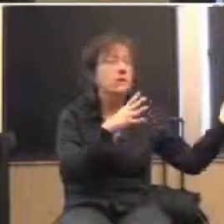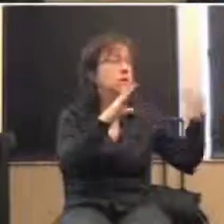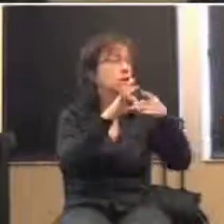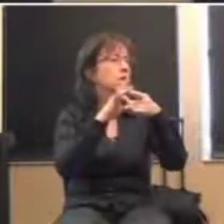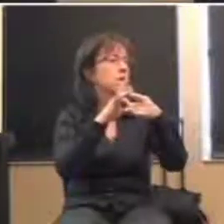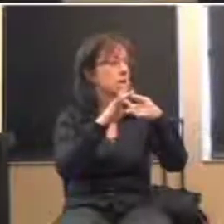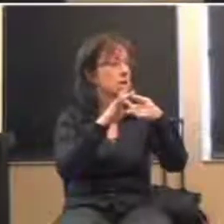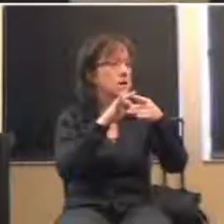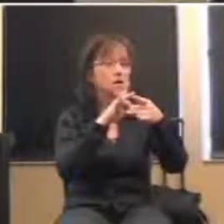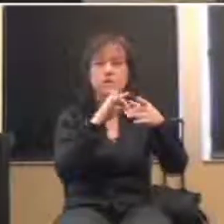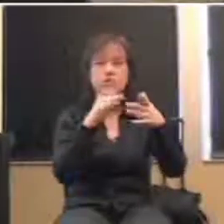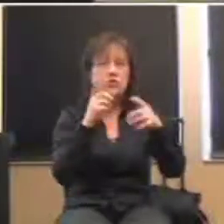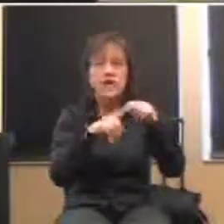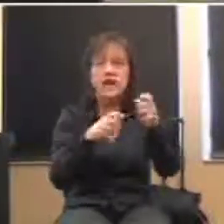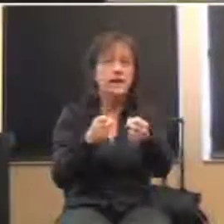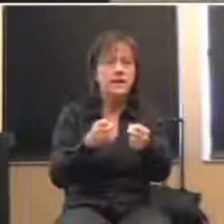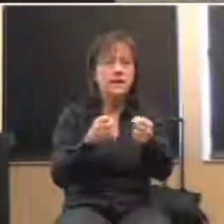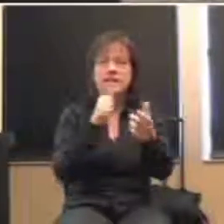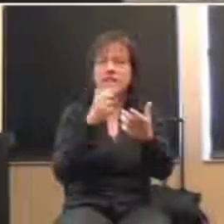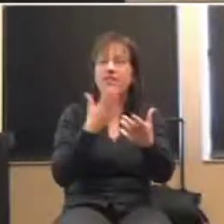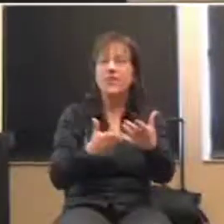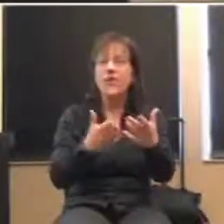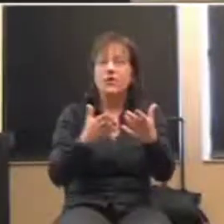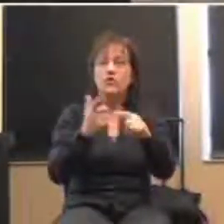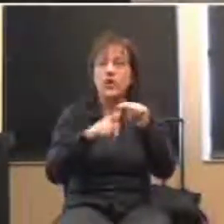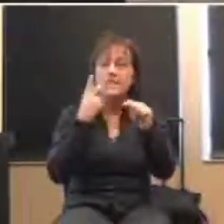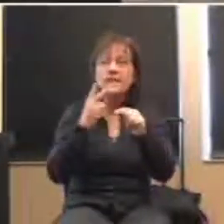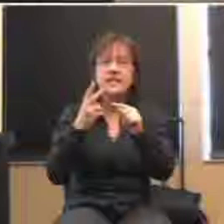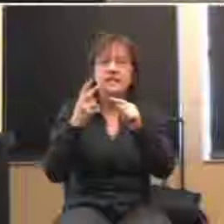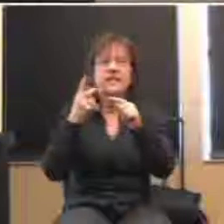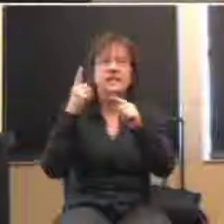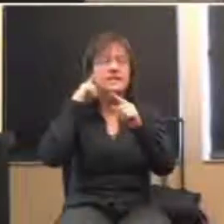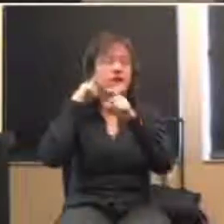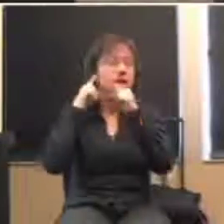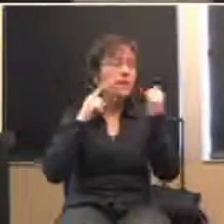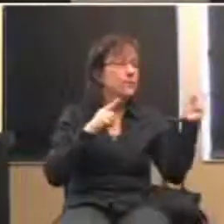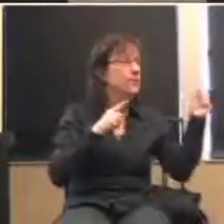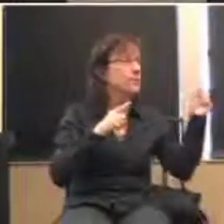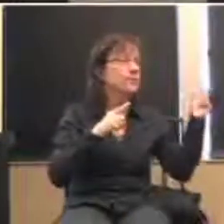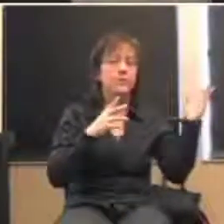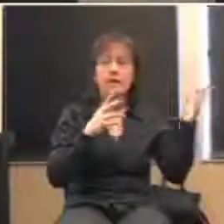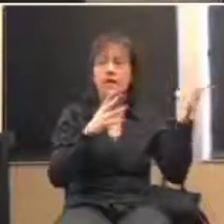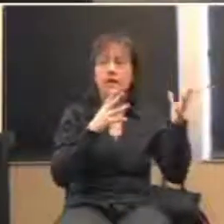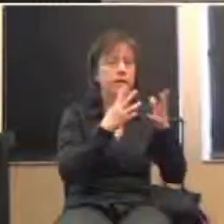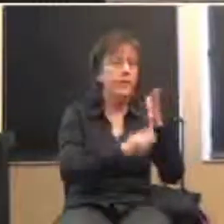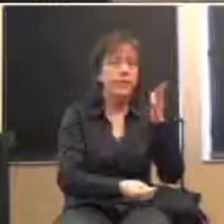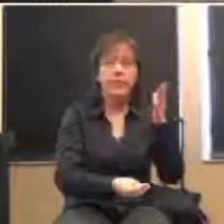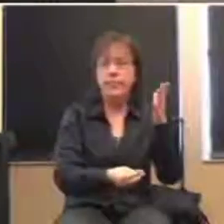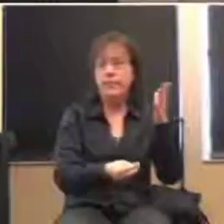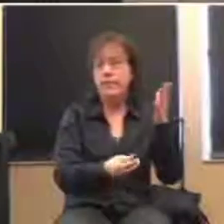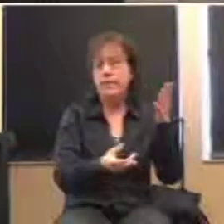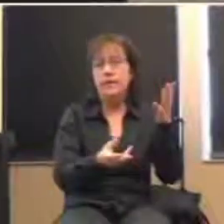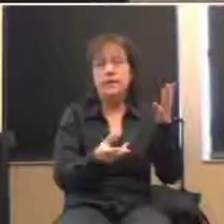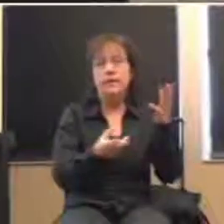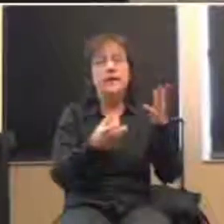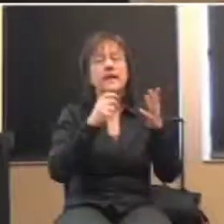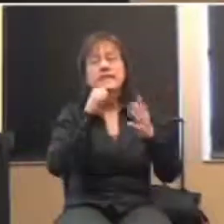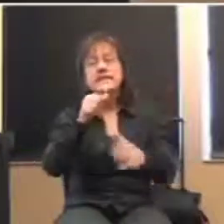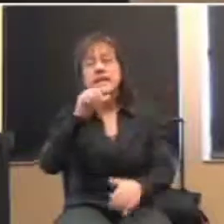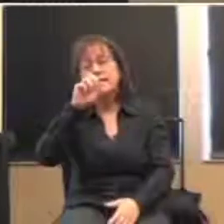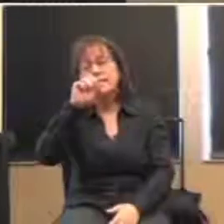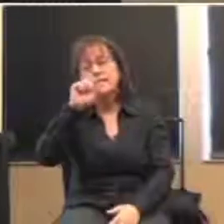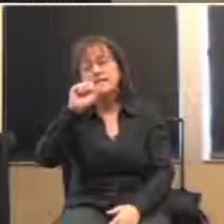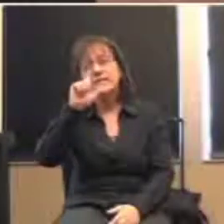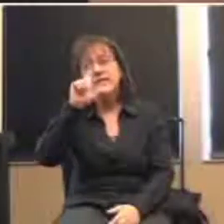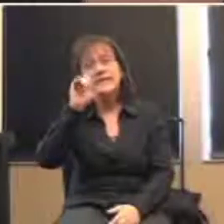It goes away. It's transient. It was there and it's gone, right? It leaves. It is not salient.